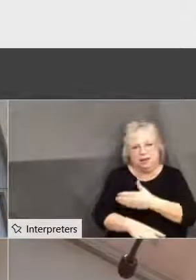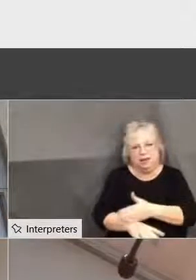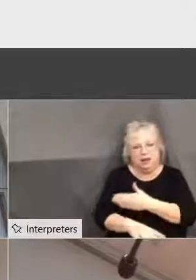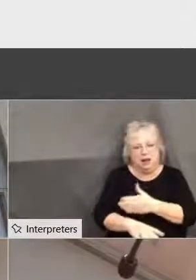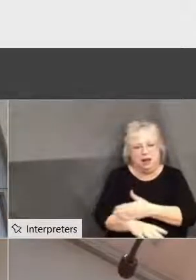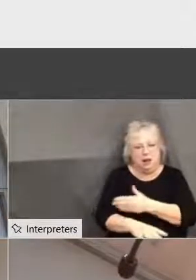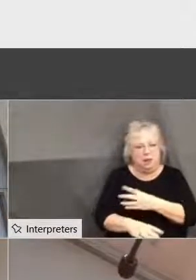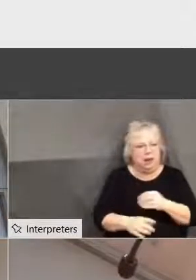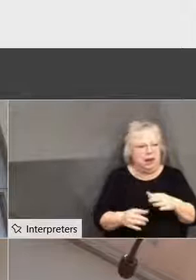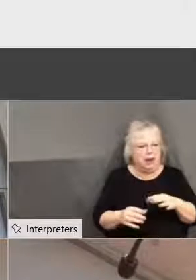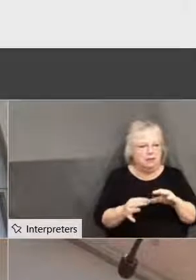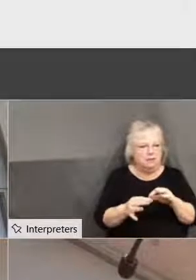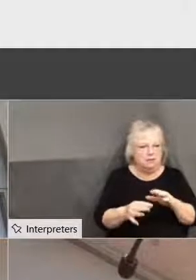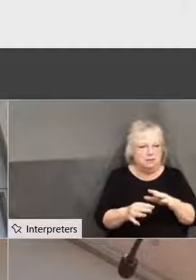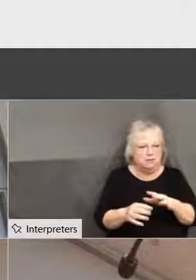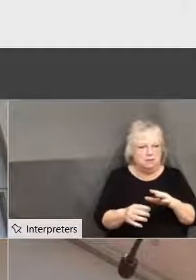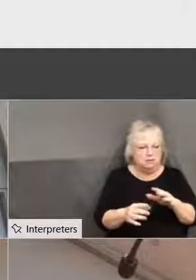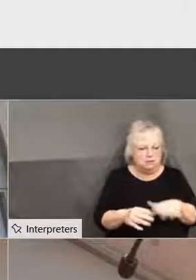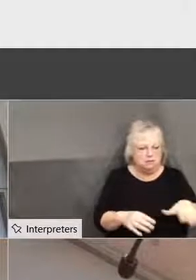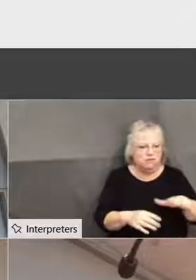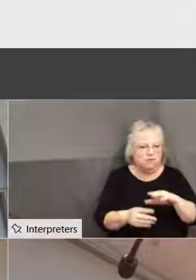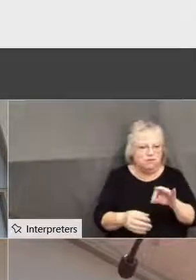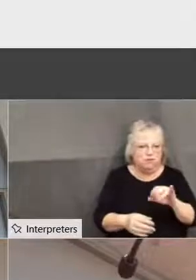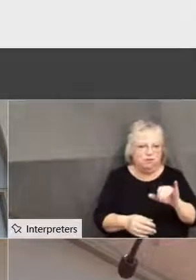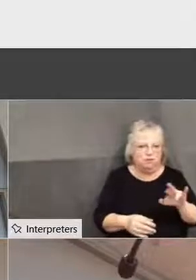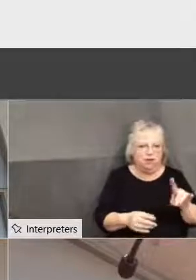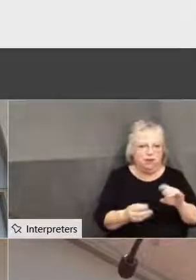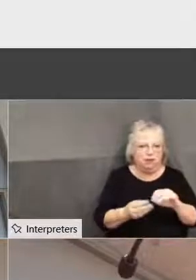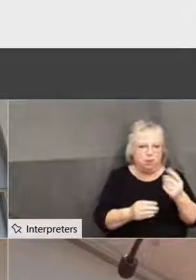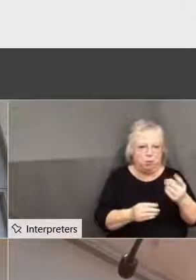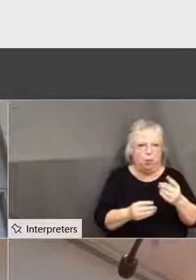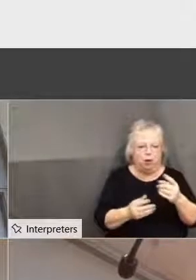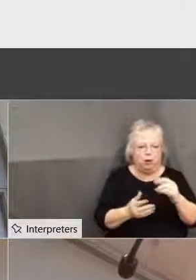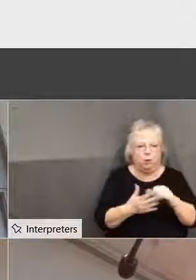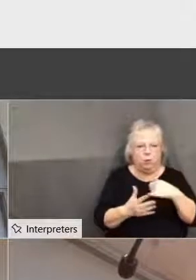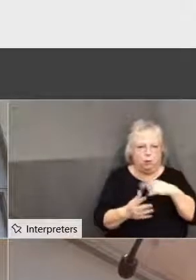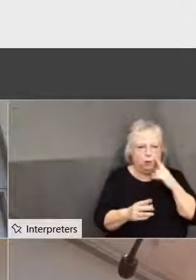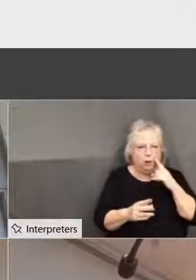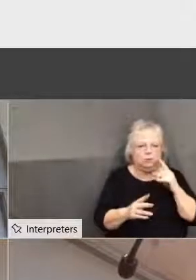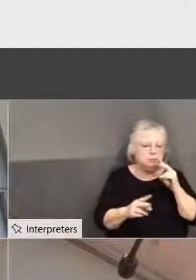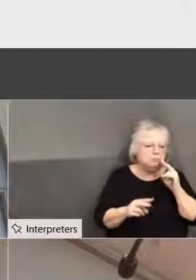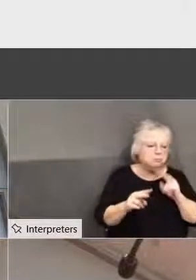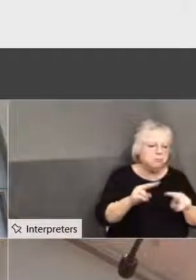what we were looking at, and dedicating that in his honor and his memory.